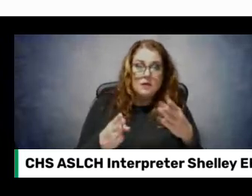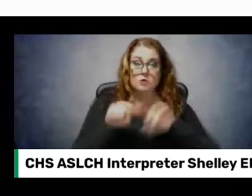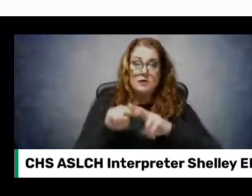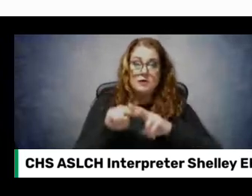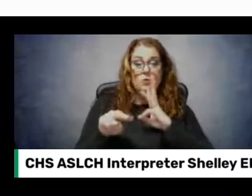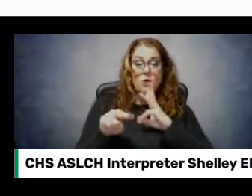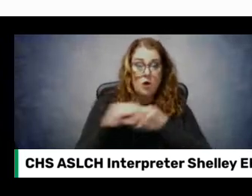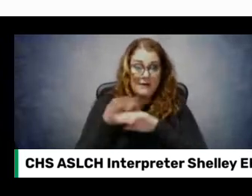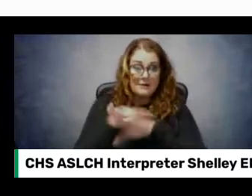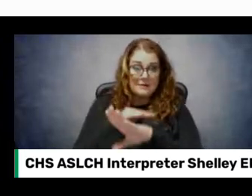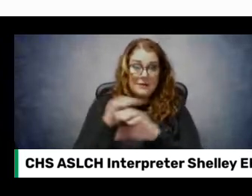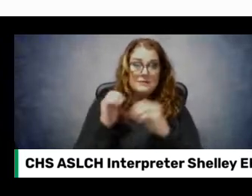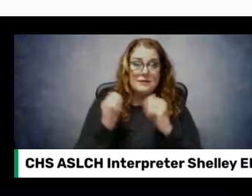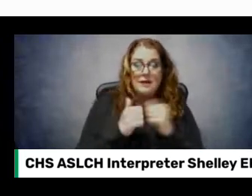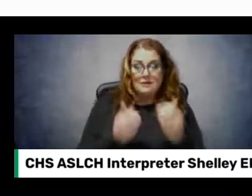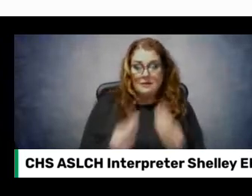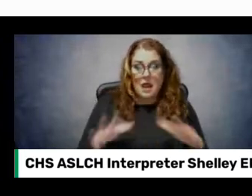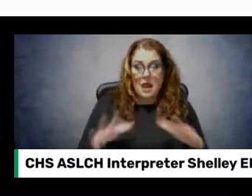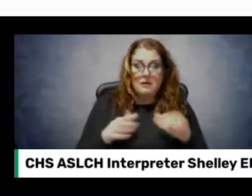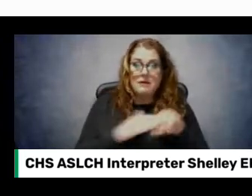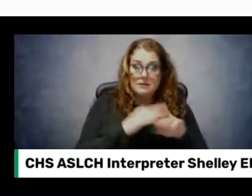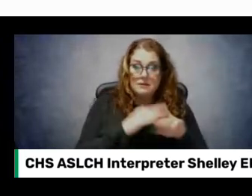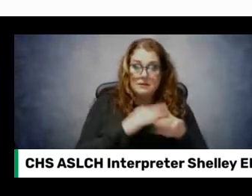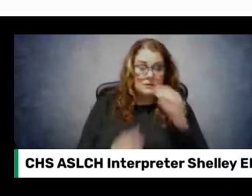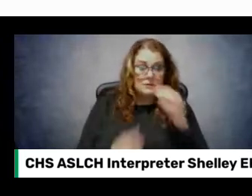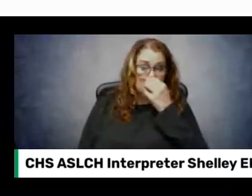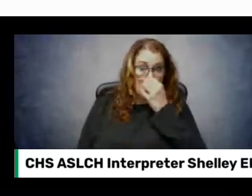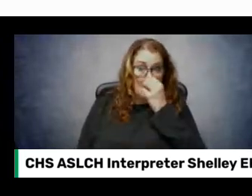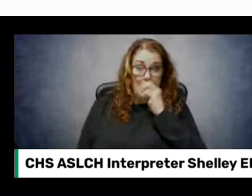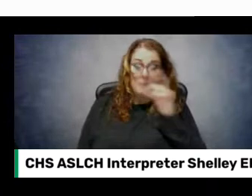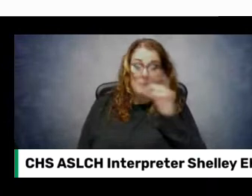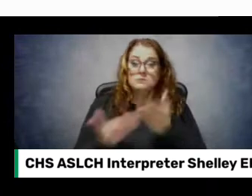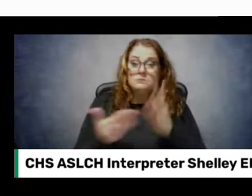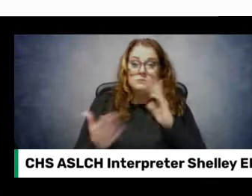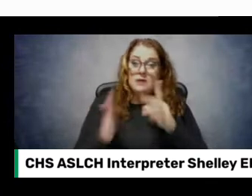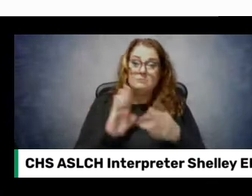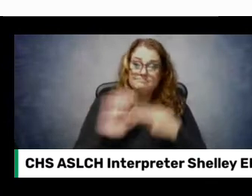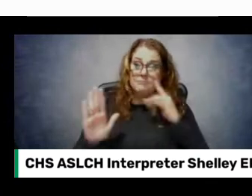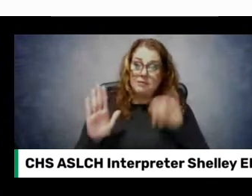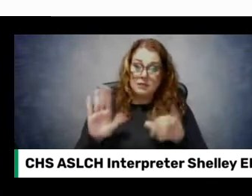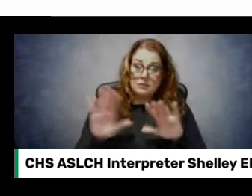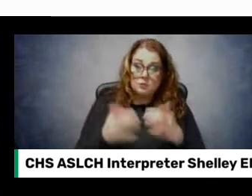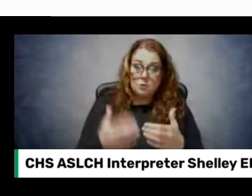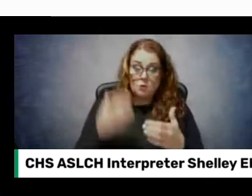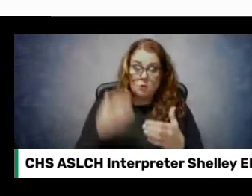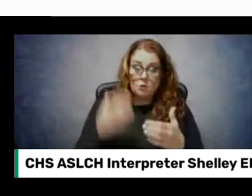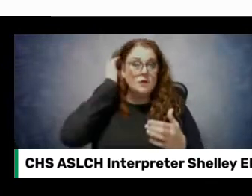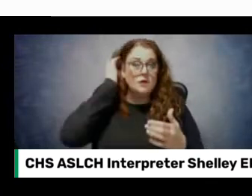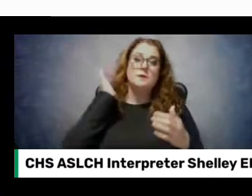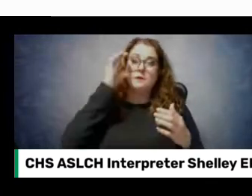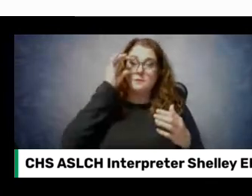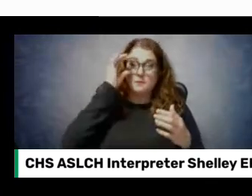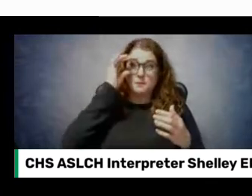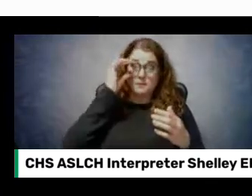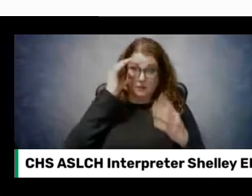land access. The biggest thing that I want to flag about this group and about the council as a whole is what's really beautiful is that